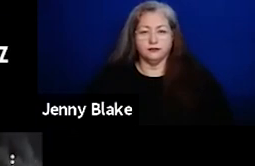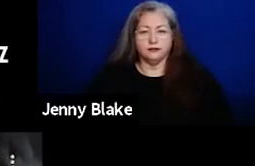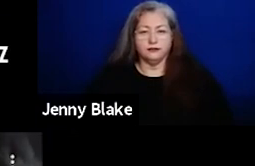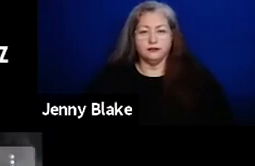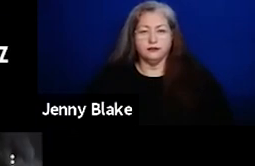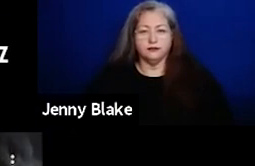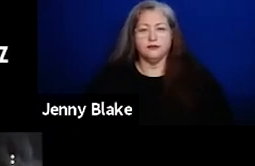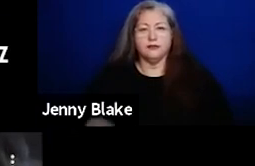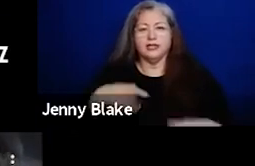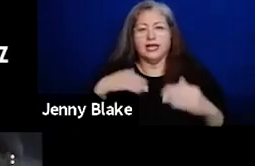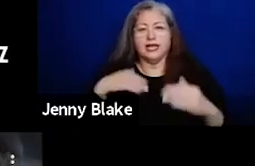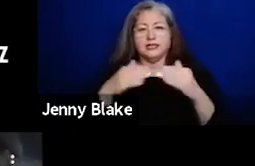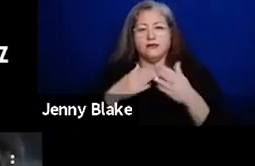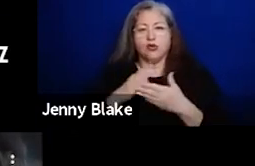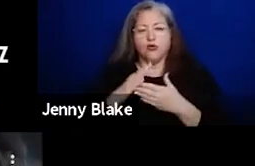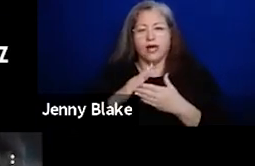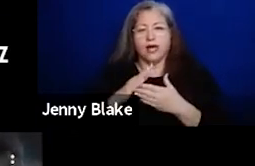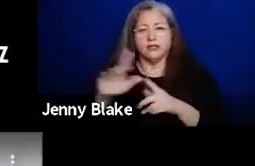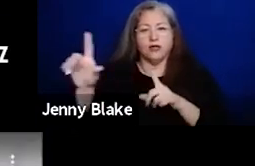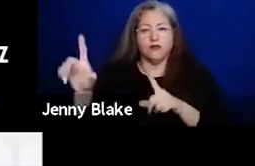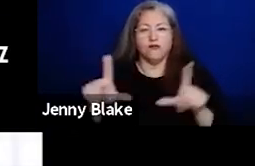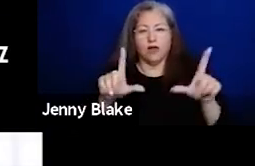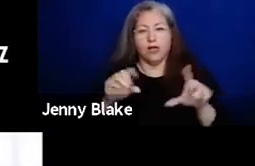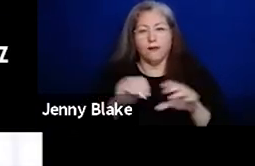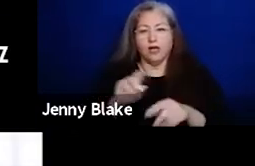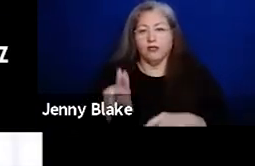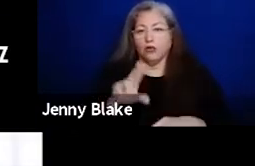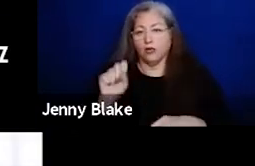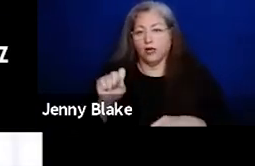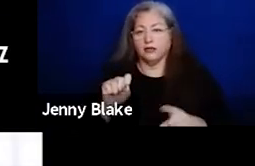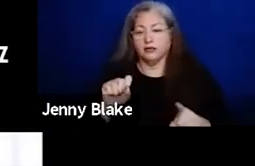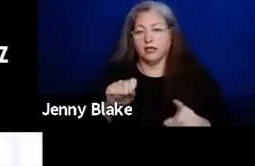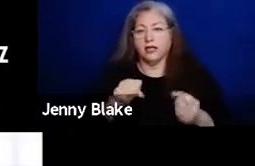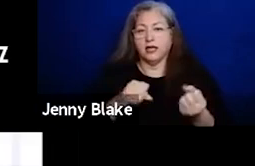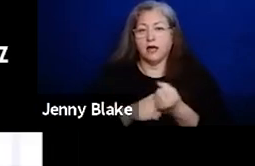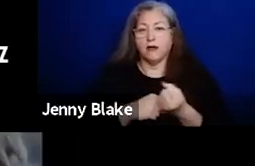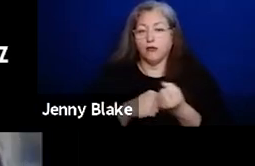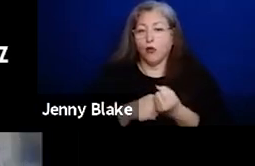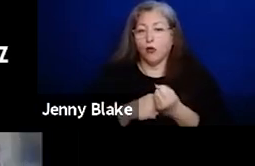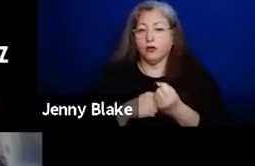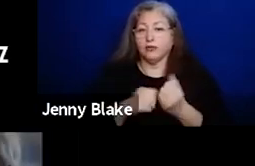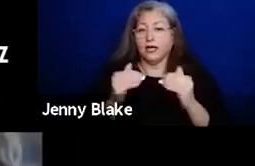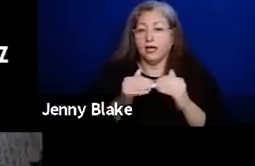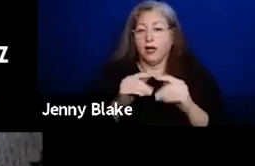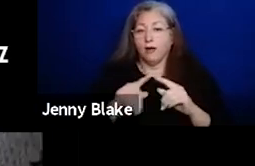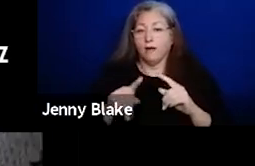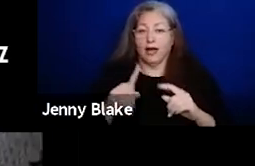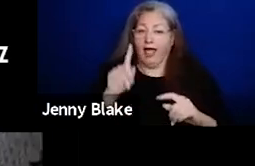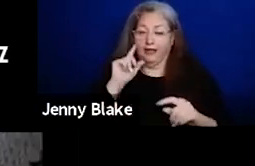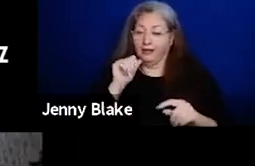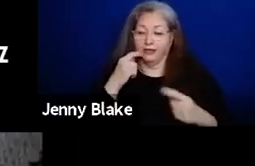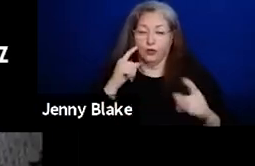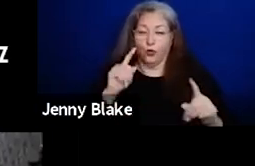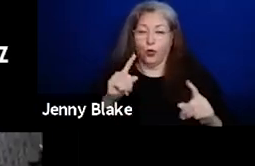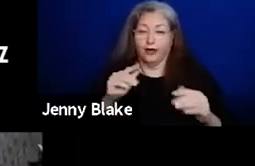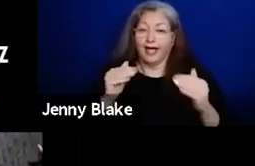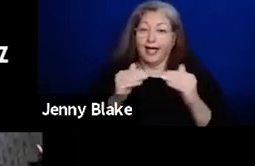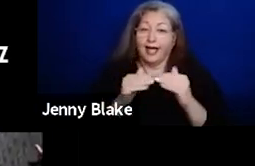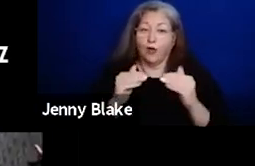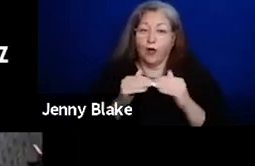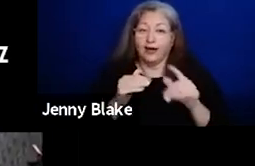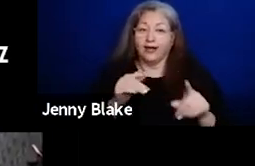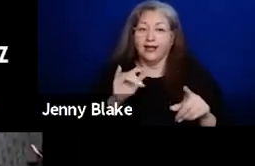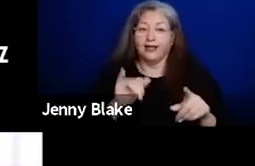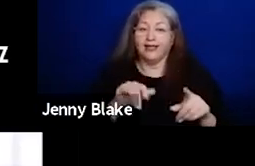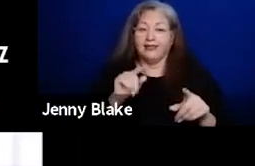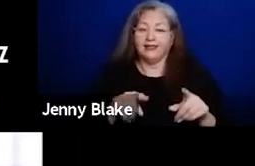There's a civil rights frame in the United States that promotes equality, but I don't think it works. Equality is the